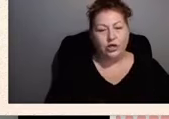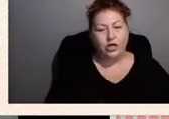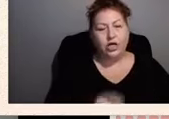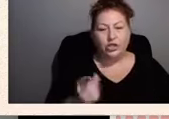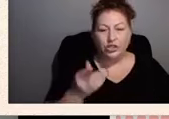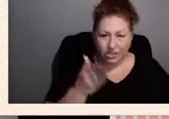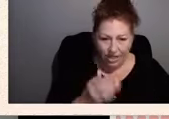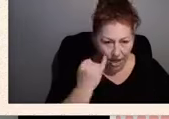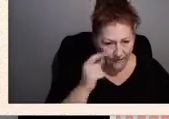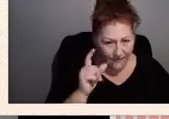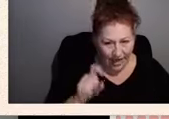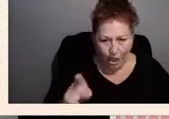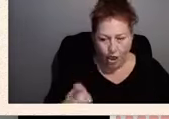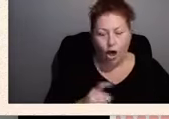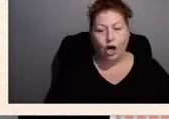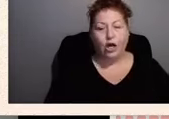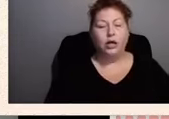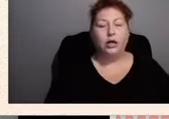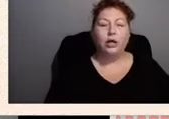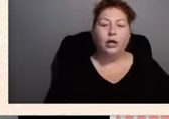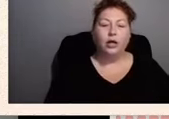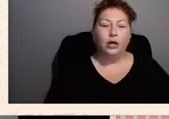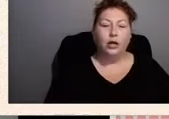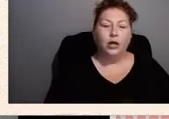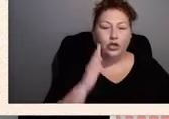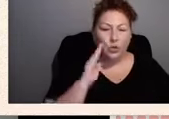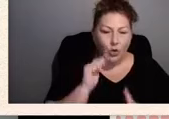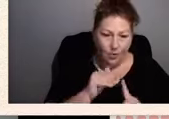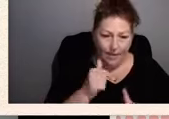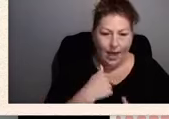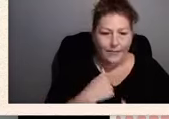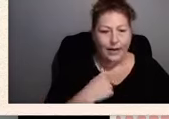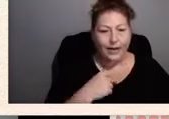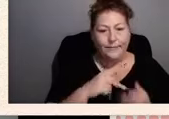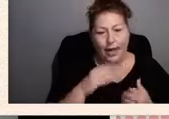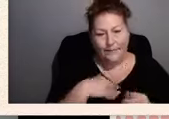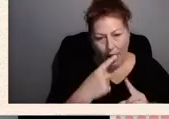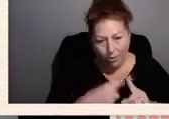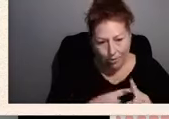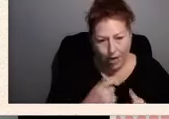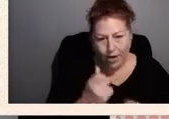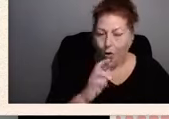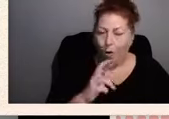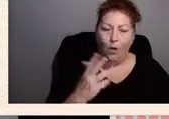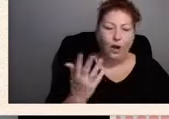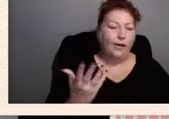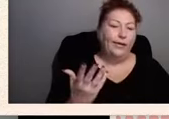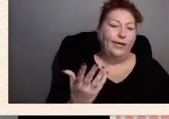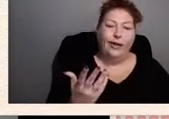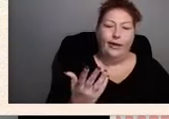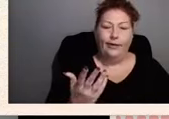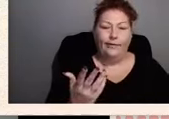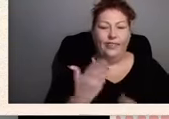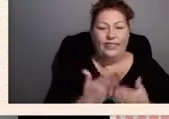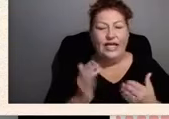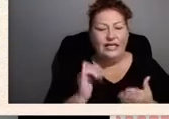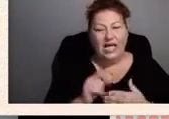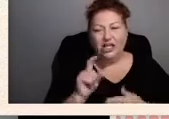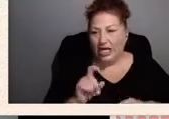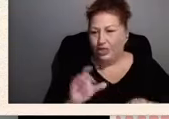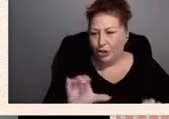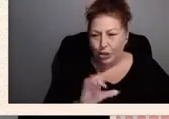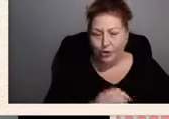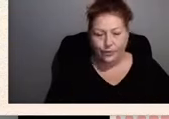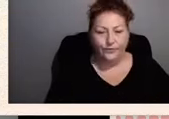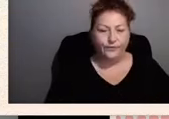her. She'll remind me to pay my rent or things that she has to do